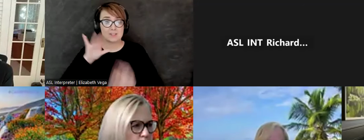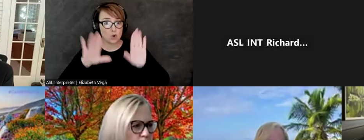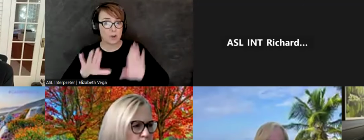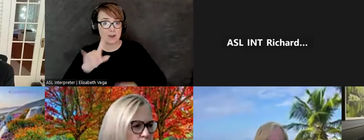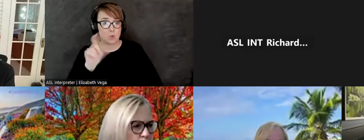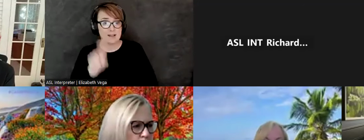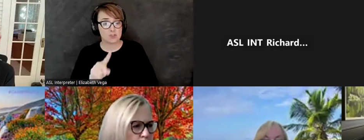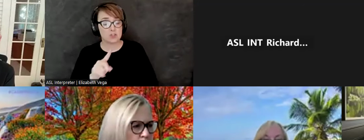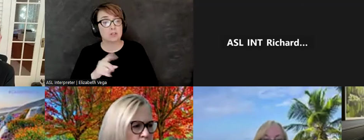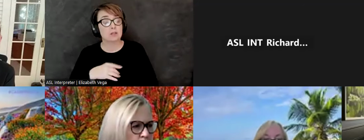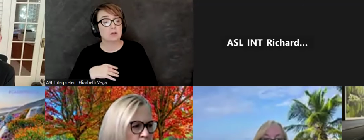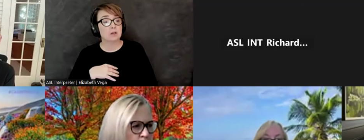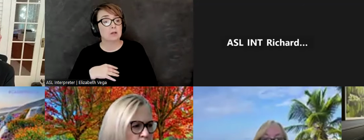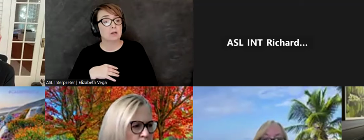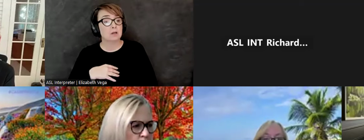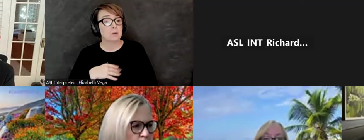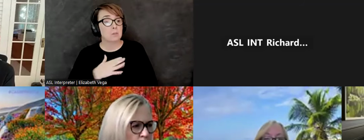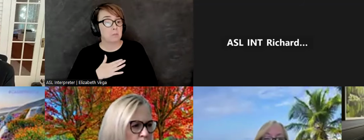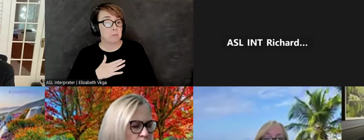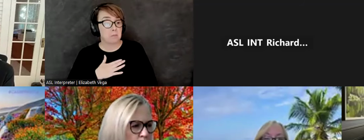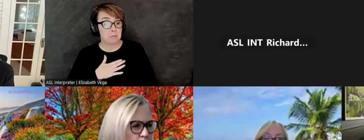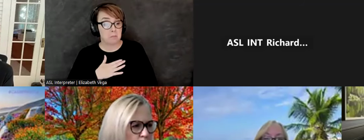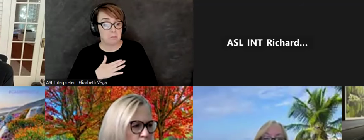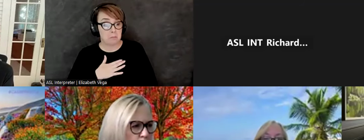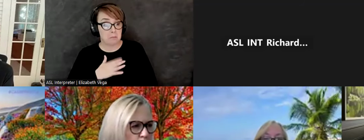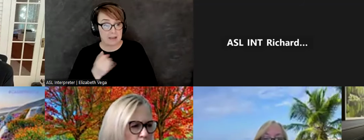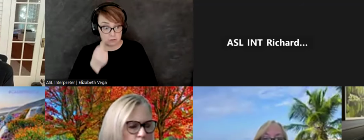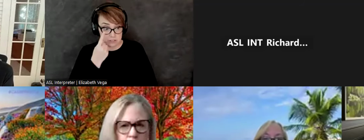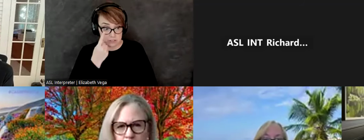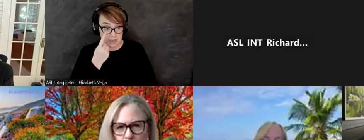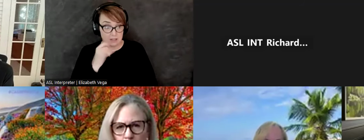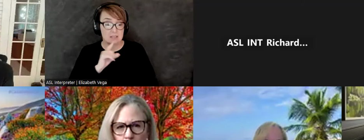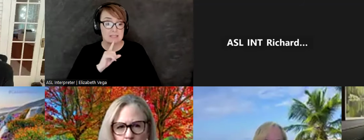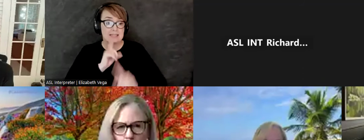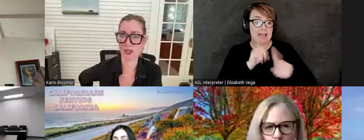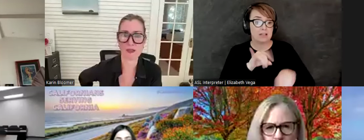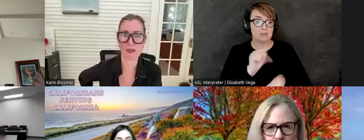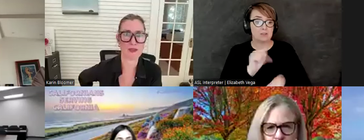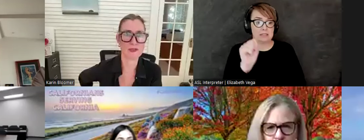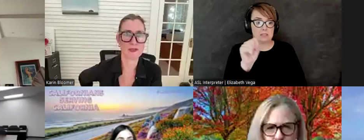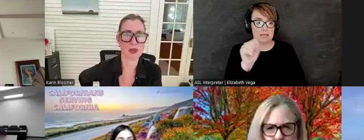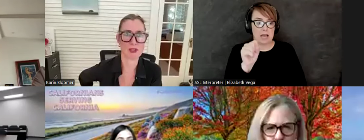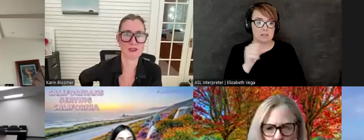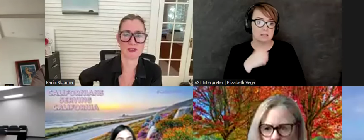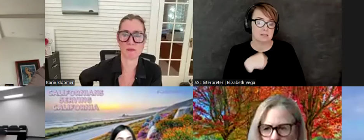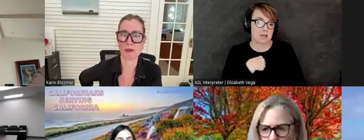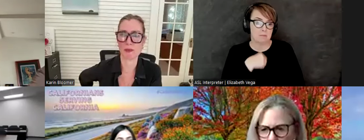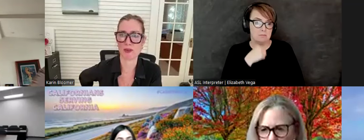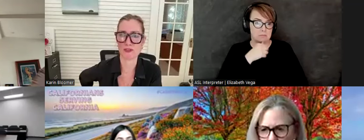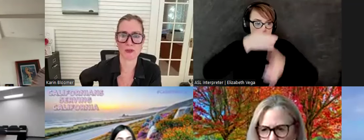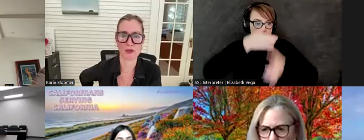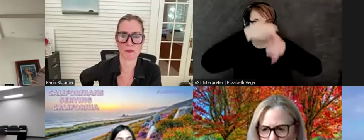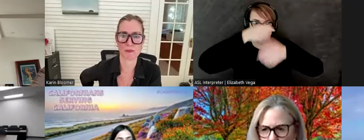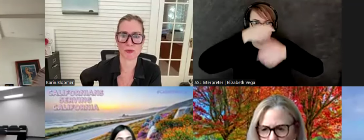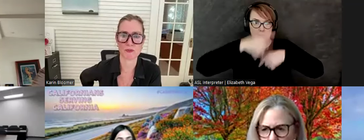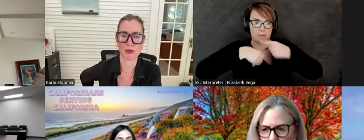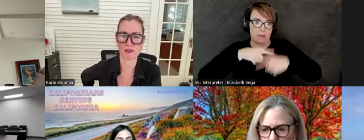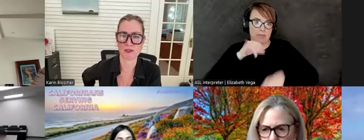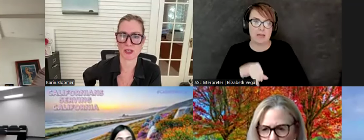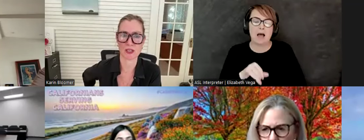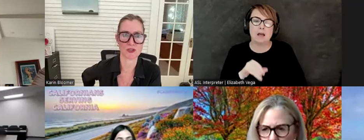It's my understanding that the answer is yes. I'm not an official authority on this. Let's see some, maybe we have some